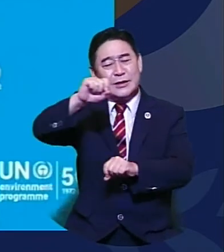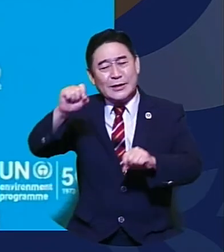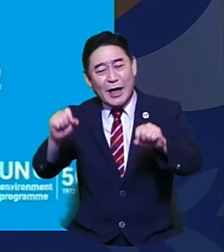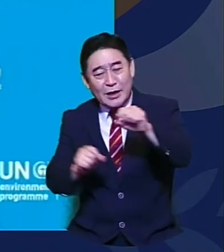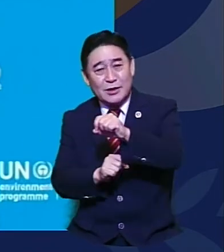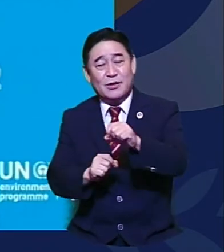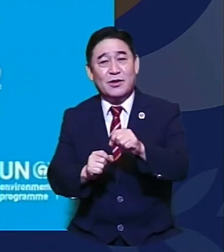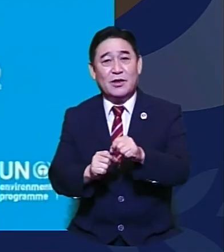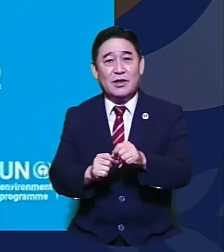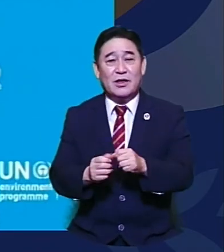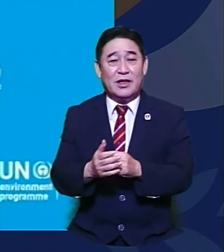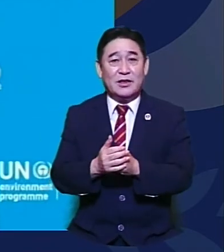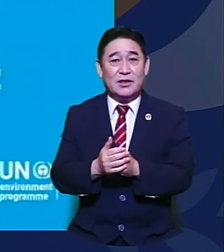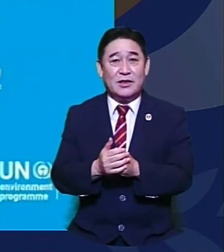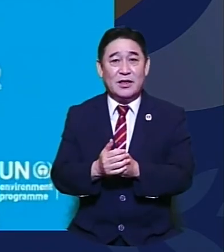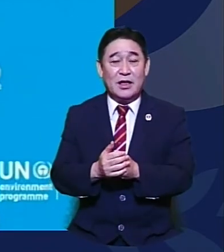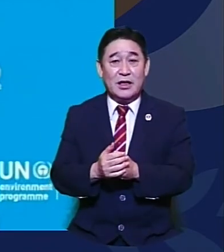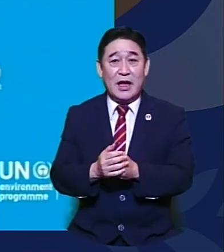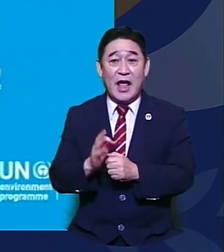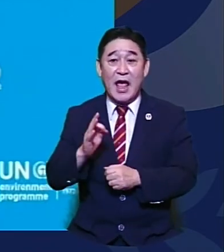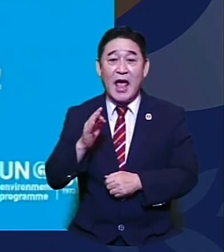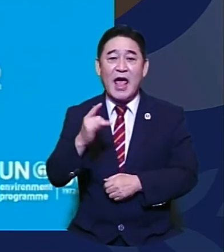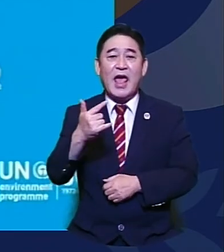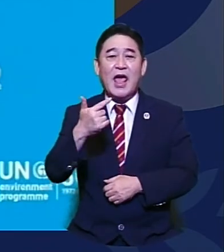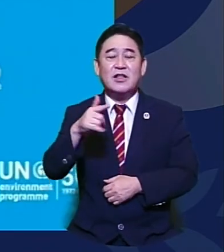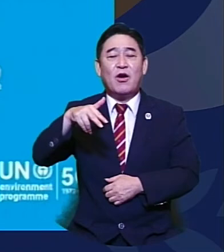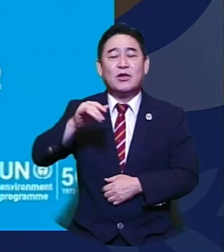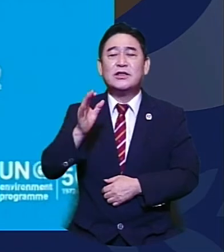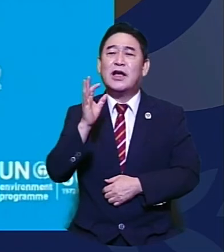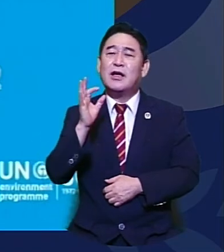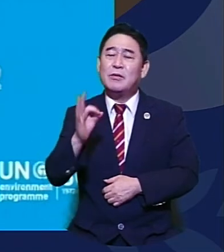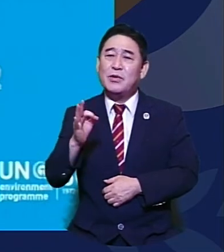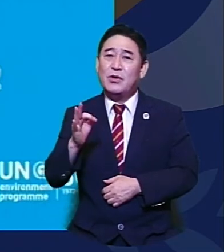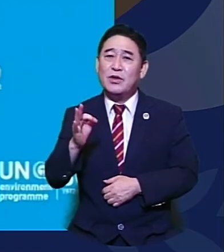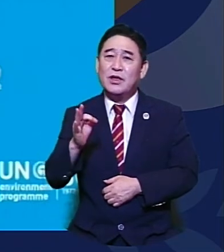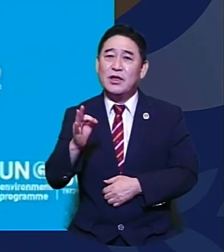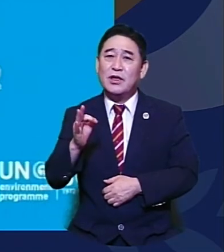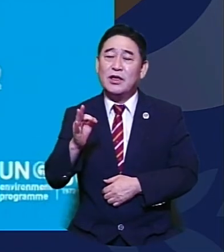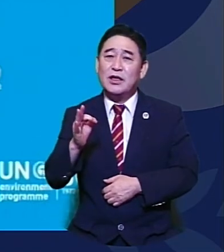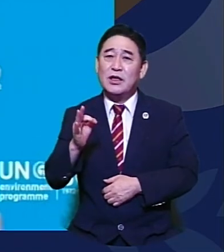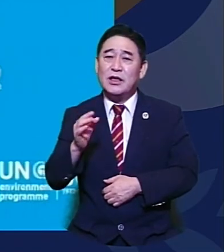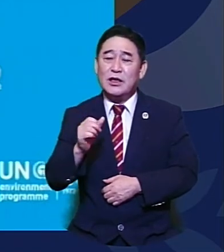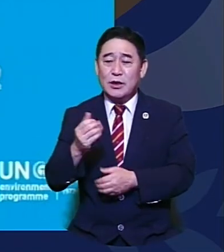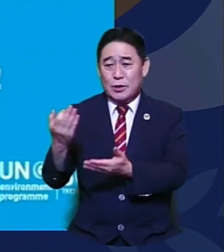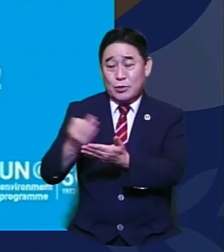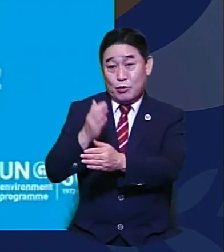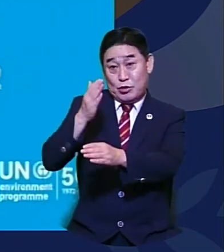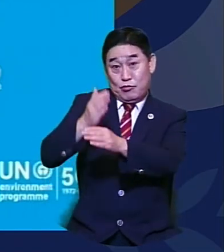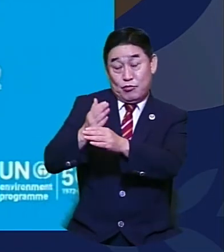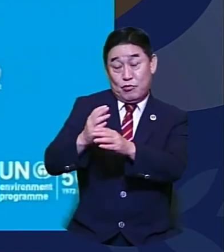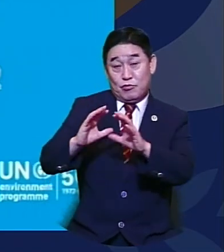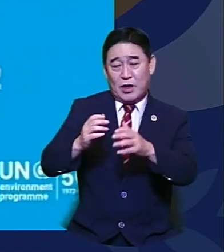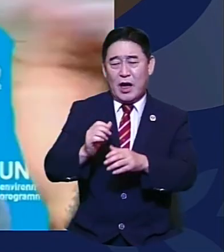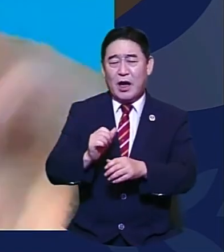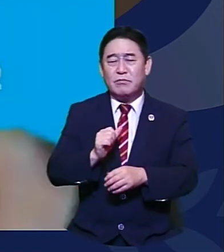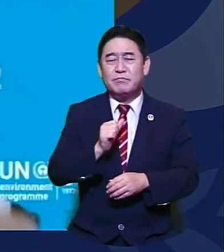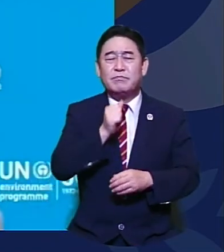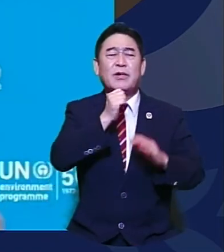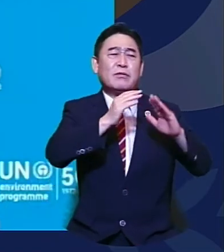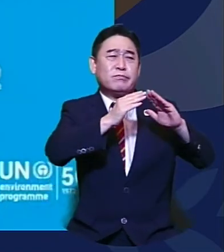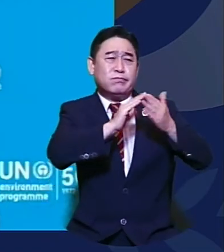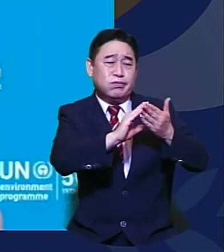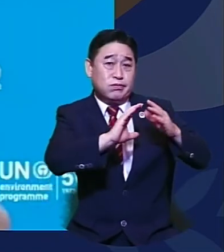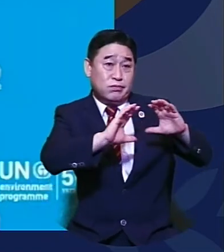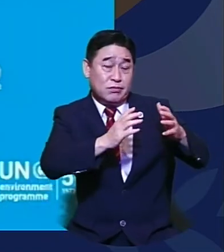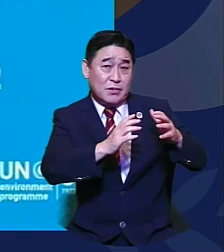energy supply for middle income and low middle income Kenyans has relatively gone down because of the